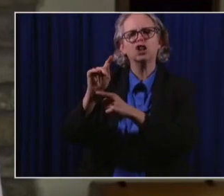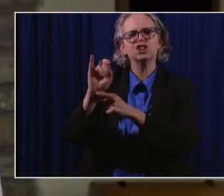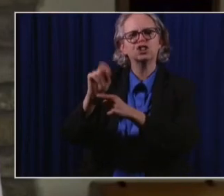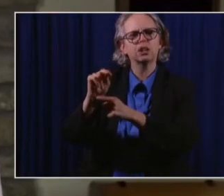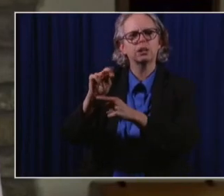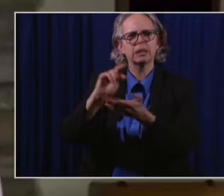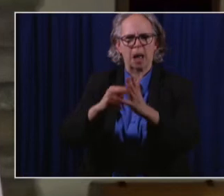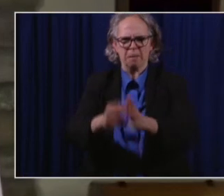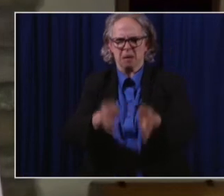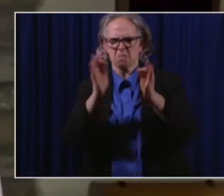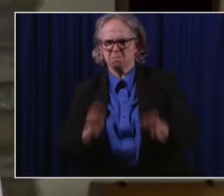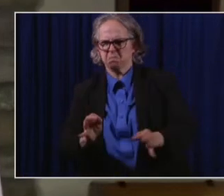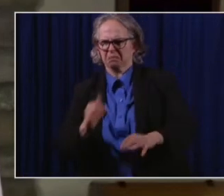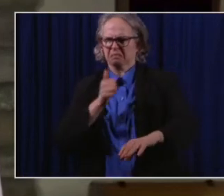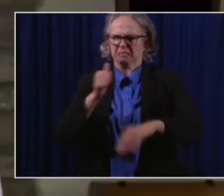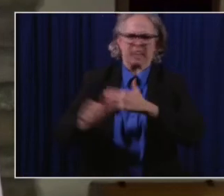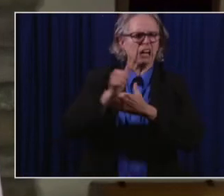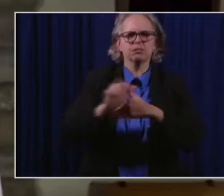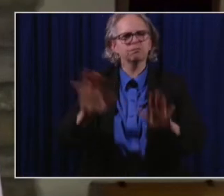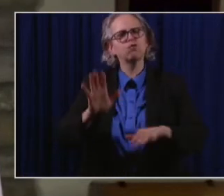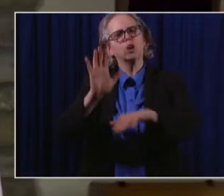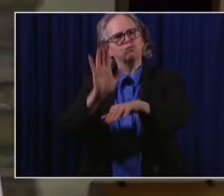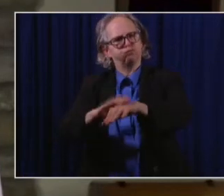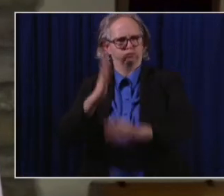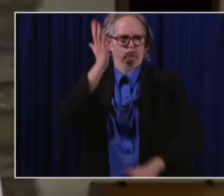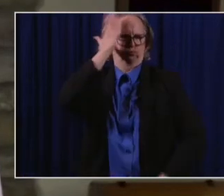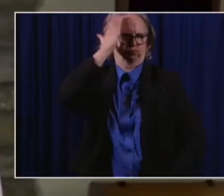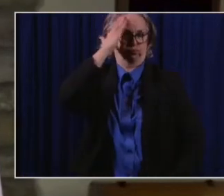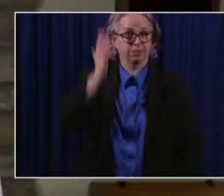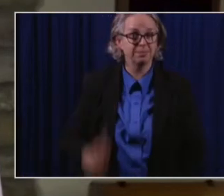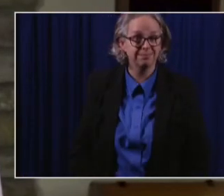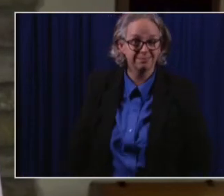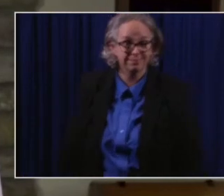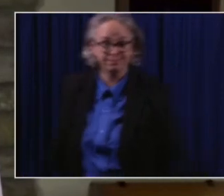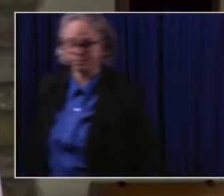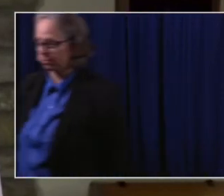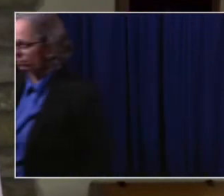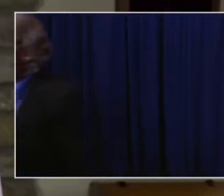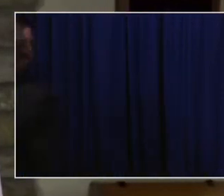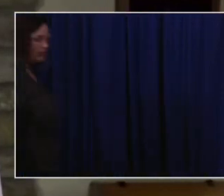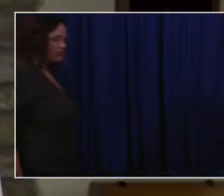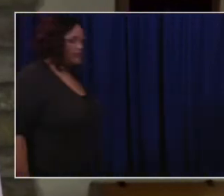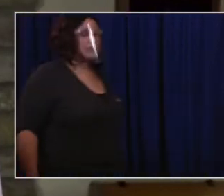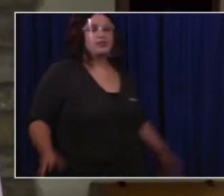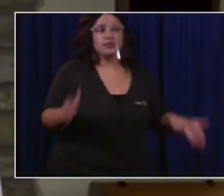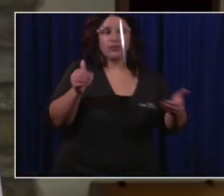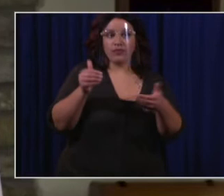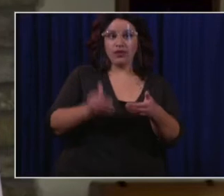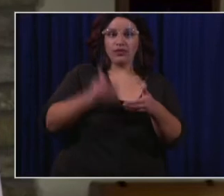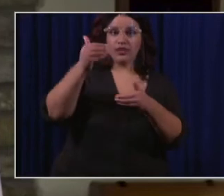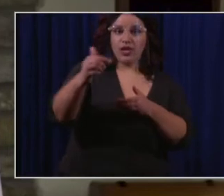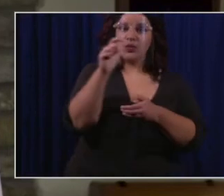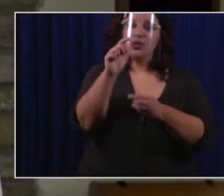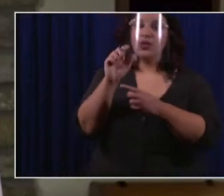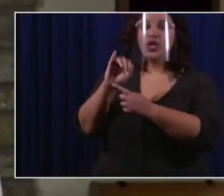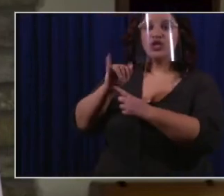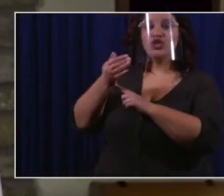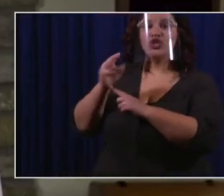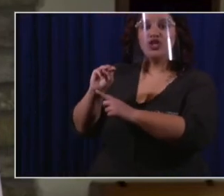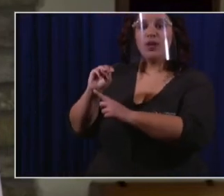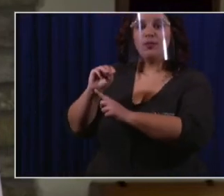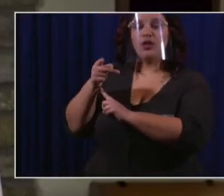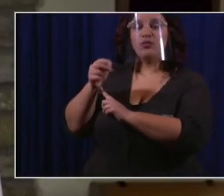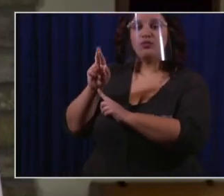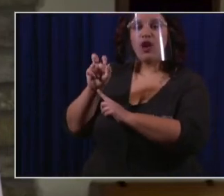Next question is from Jim Province at the Toledo Blade. Thanks again, Governor. Appreciate this. It's been 3 months to the